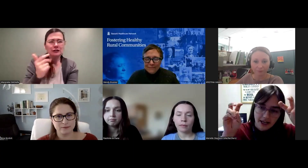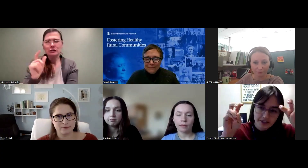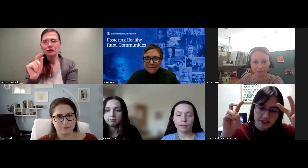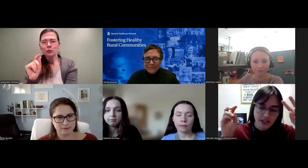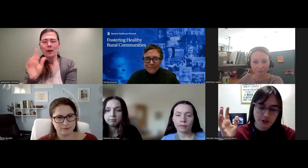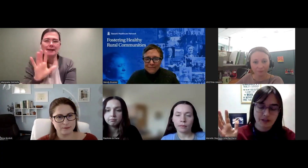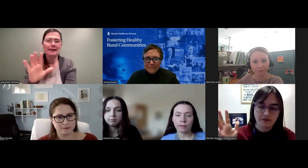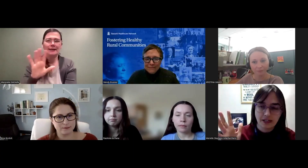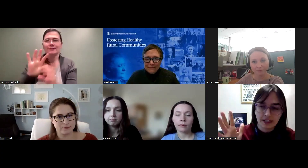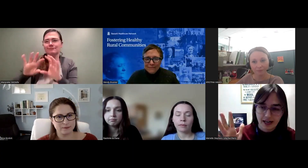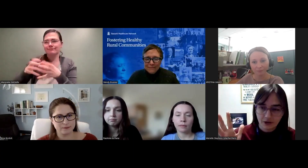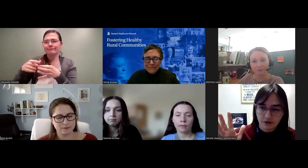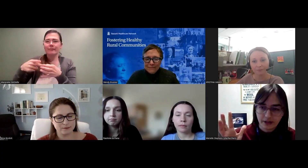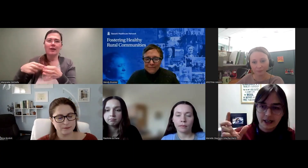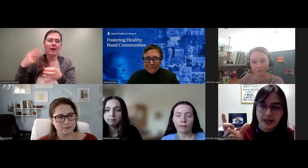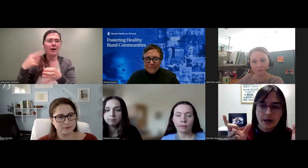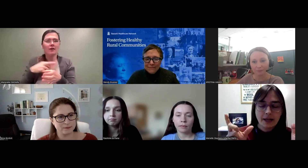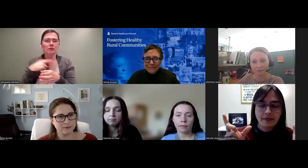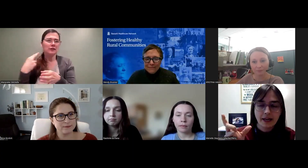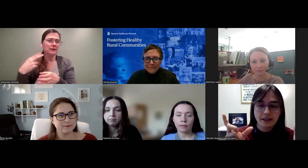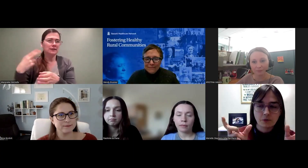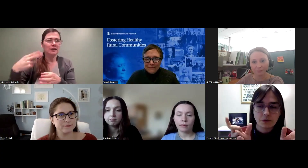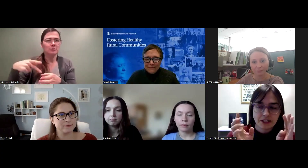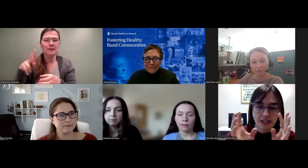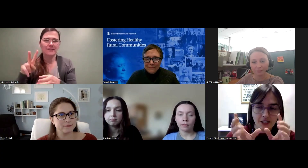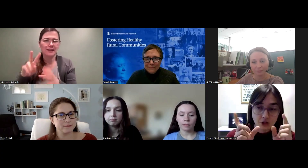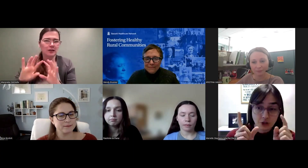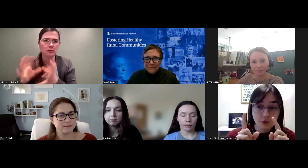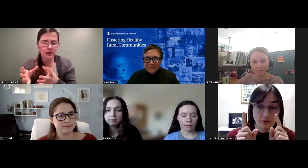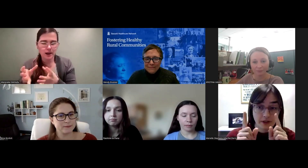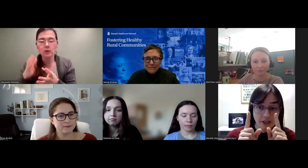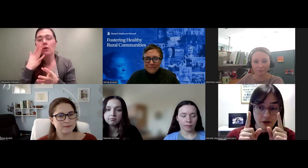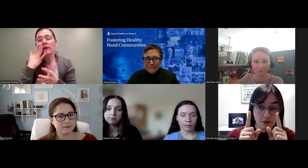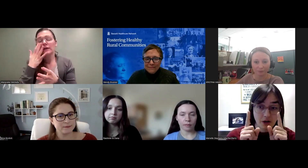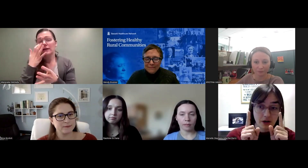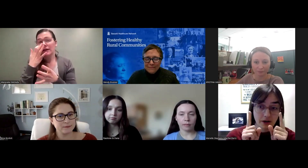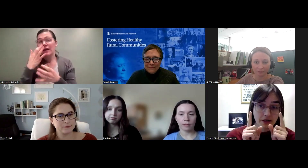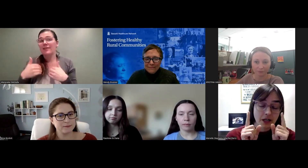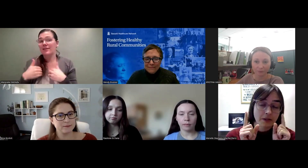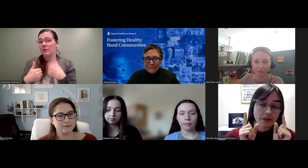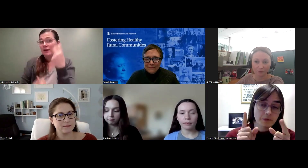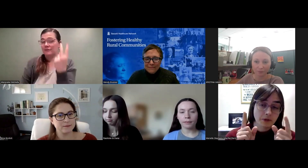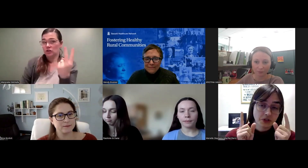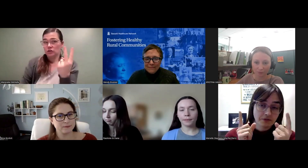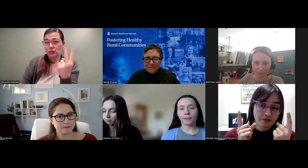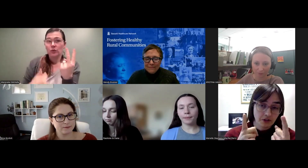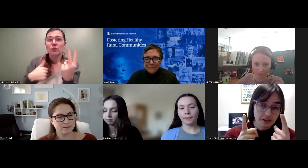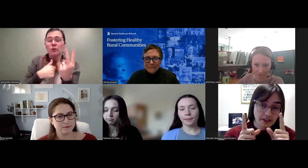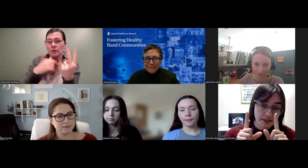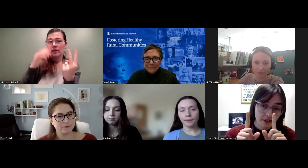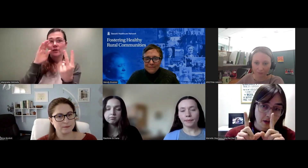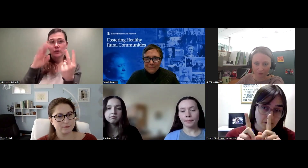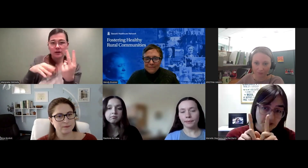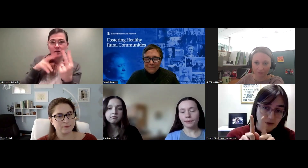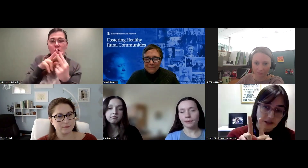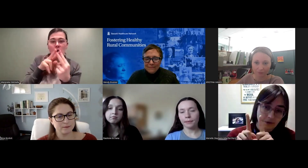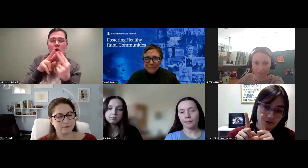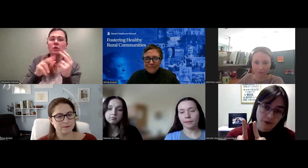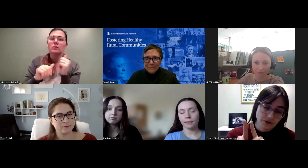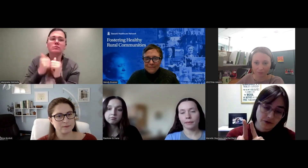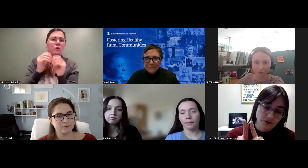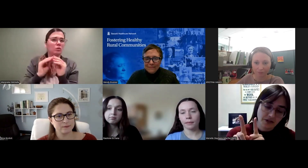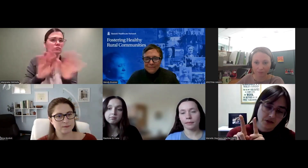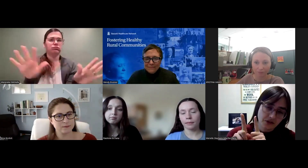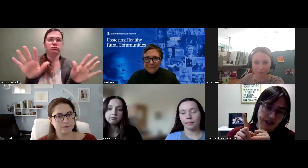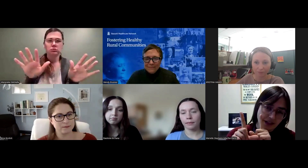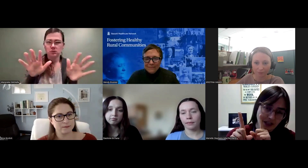that high risk HPV category. And then we've taken 2 that we know are the most virulent, that are responsible for